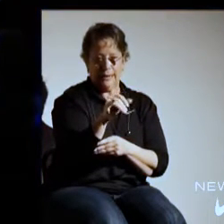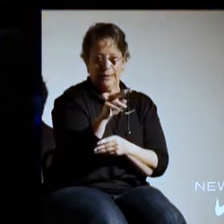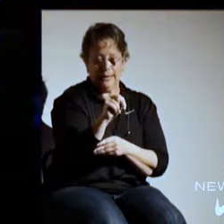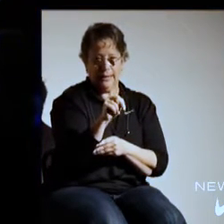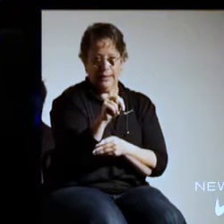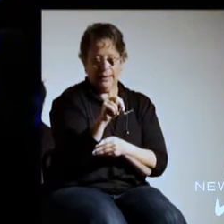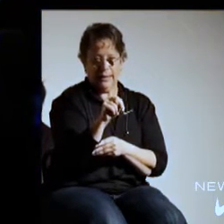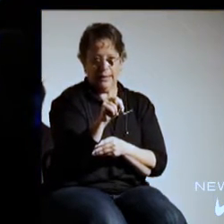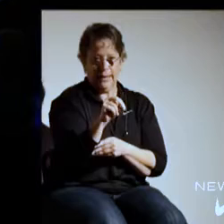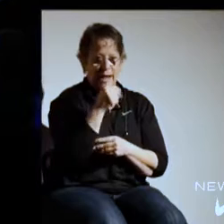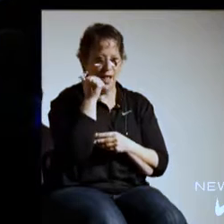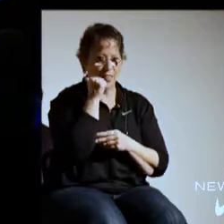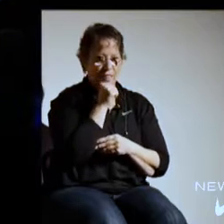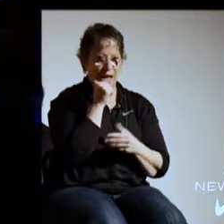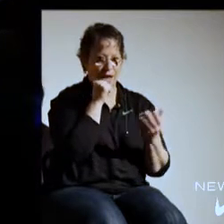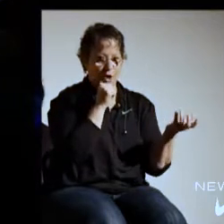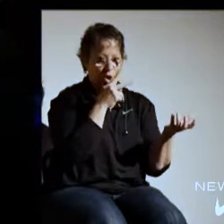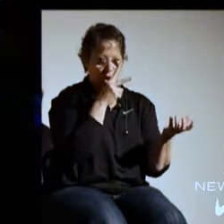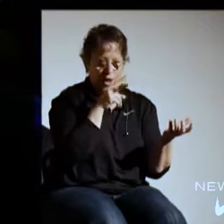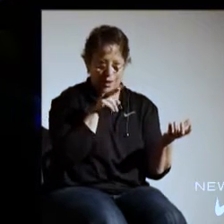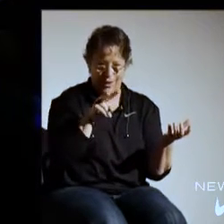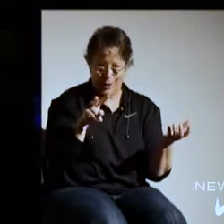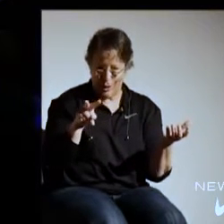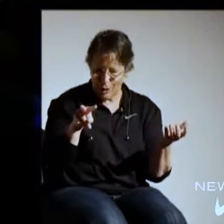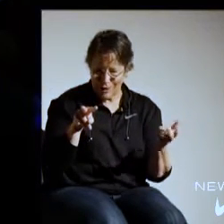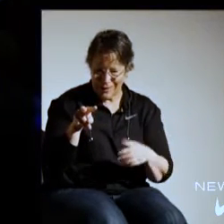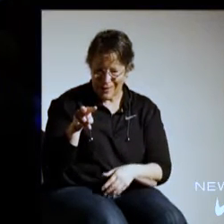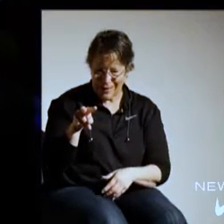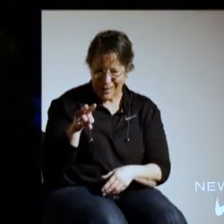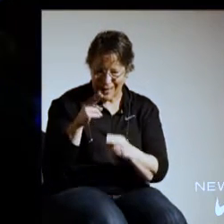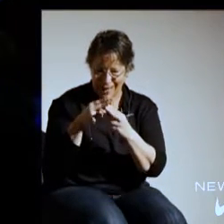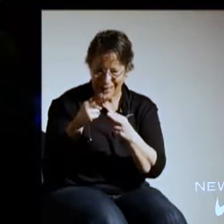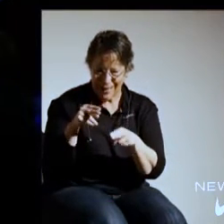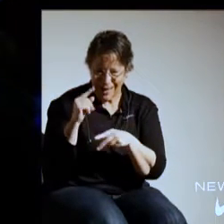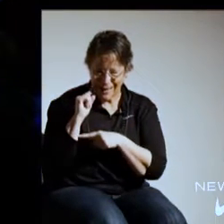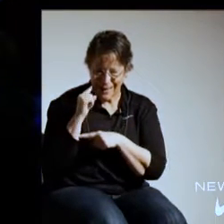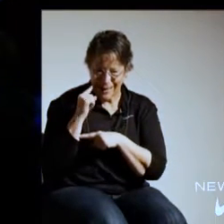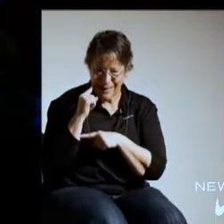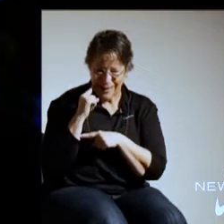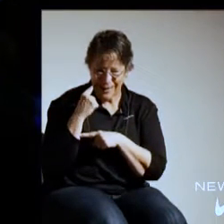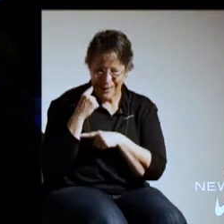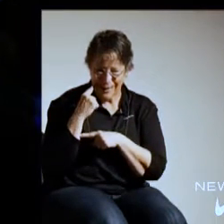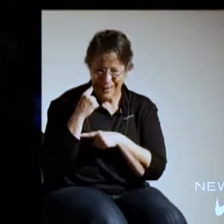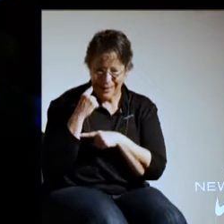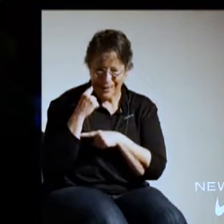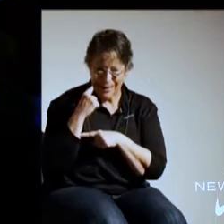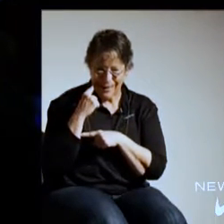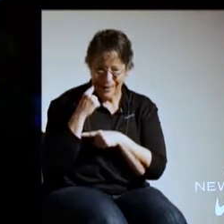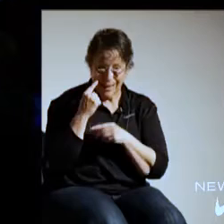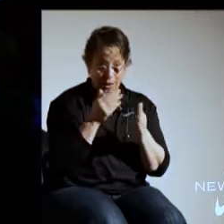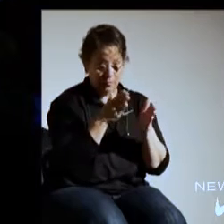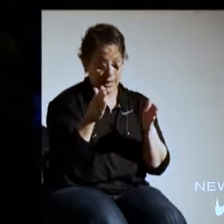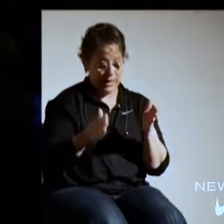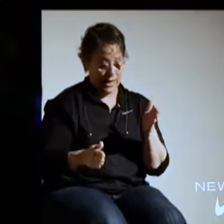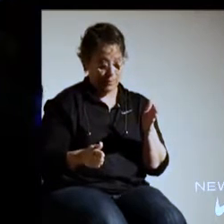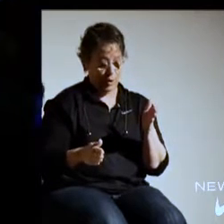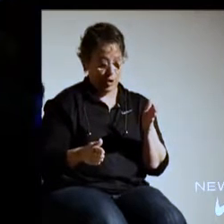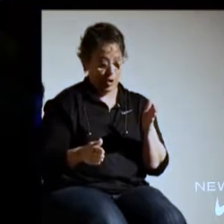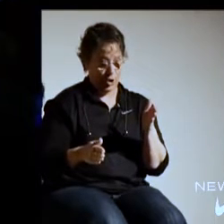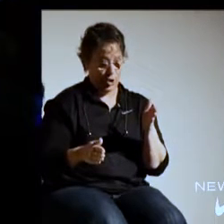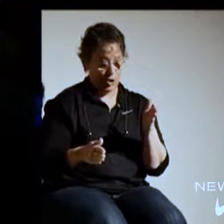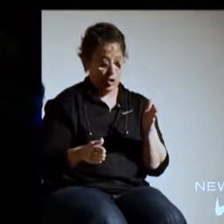that shiny wrapping on that Cadbury egg, and he said, Abigail. My neighbor, by the way, was trained in not